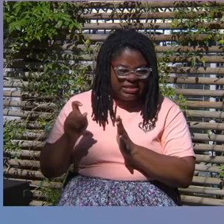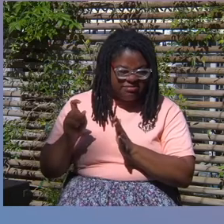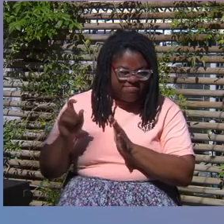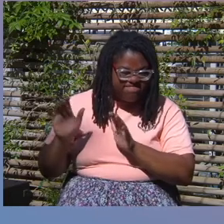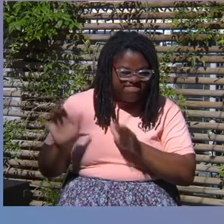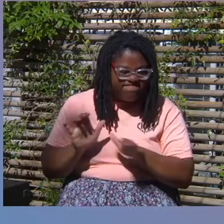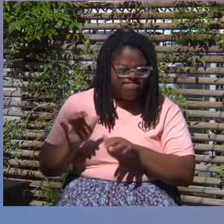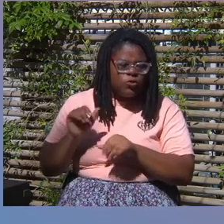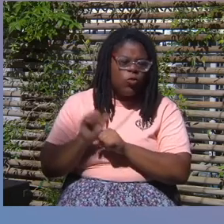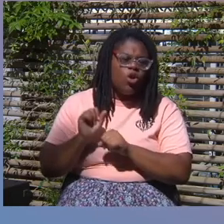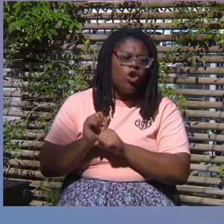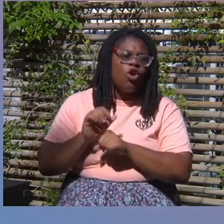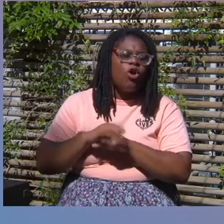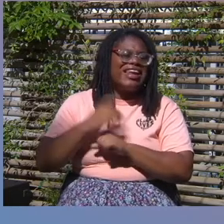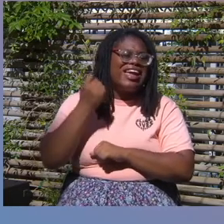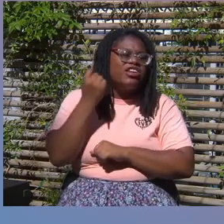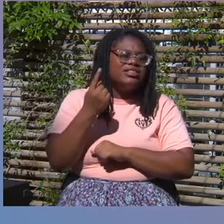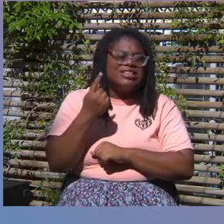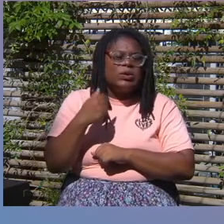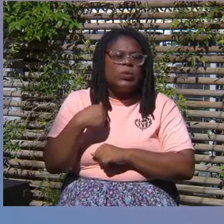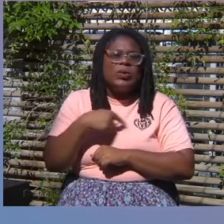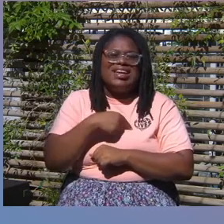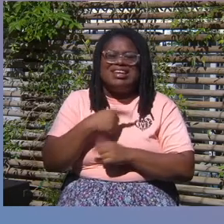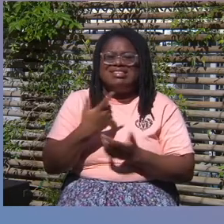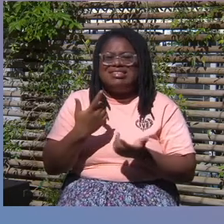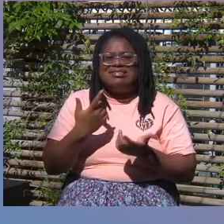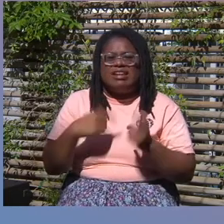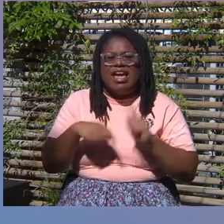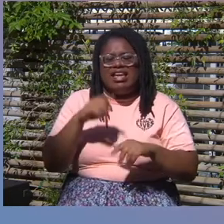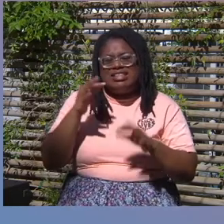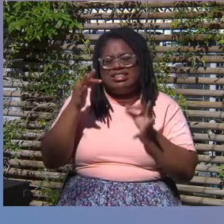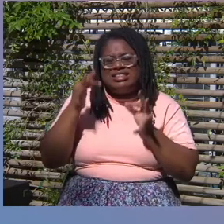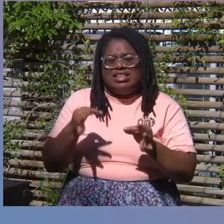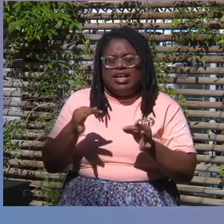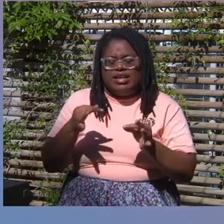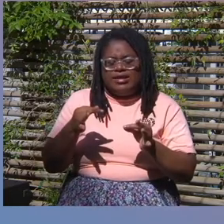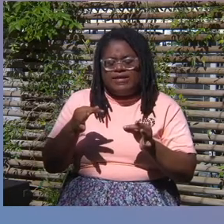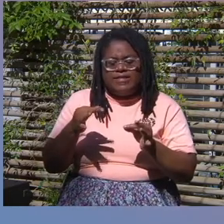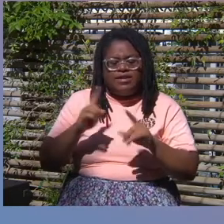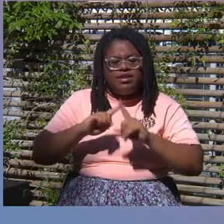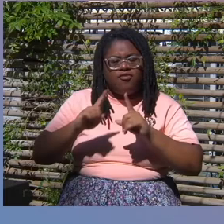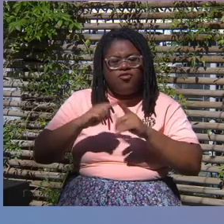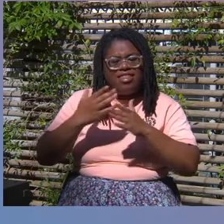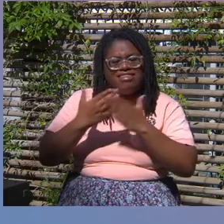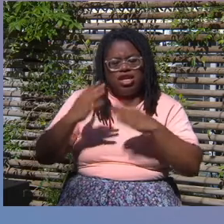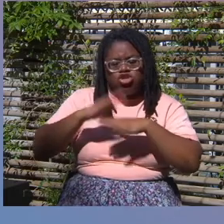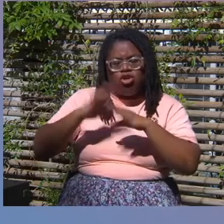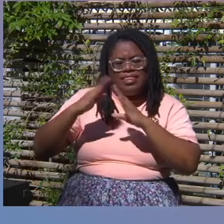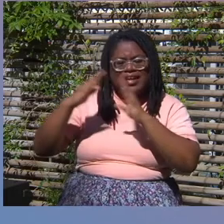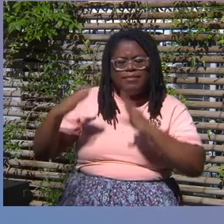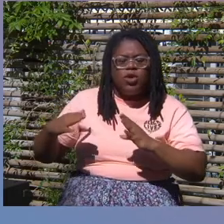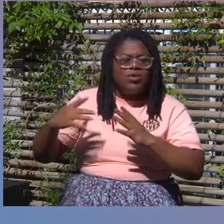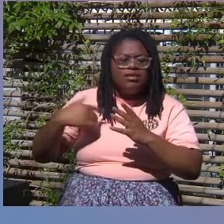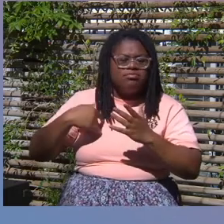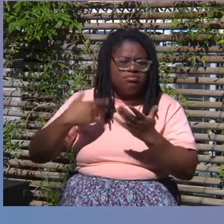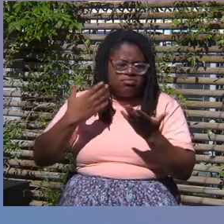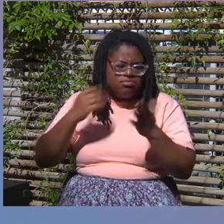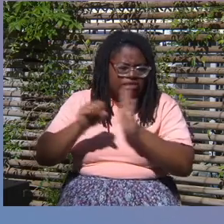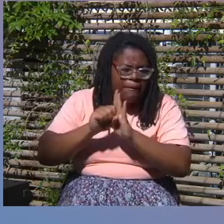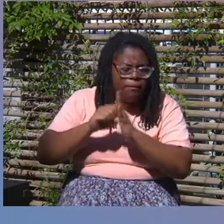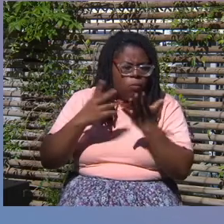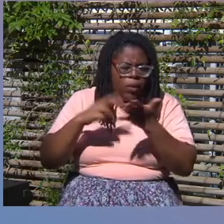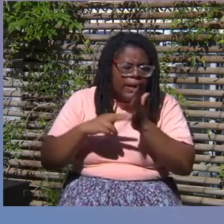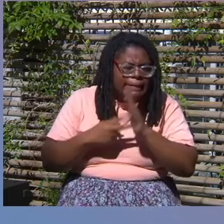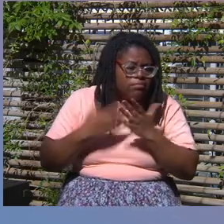excavated and understood. We still can't even decipher the hieroglyphics on all those pyramids. We don't know quite what it